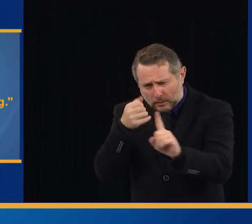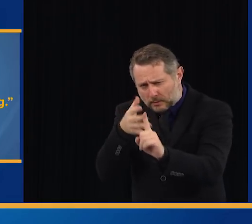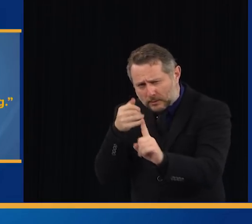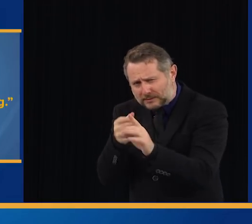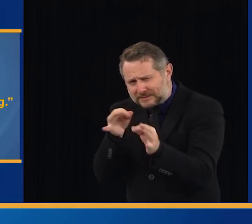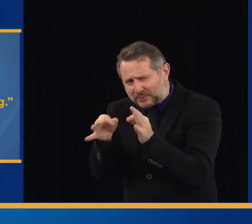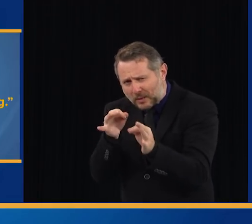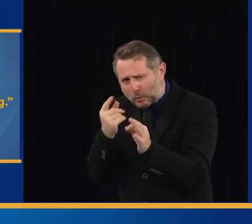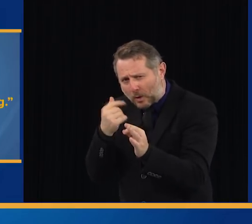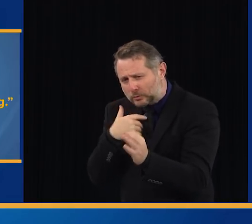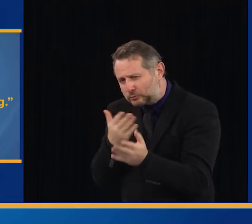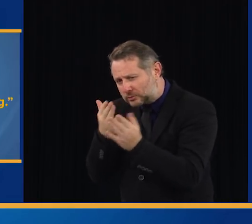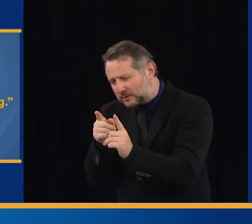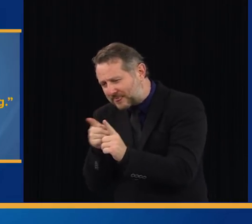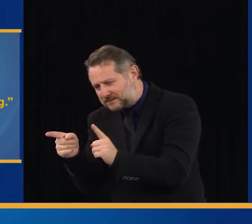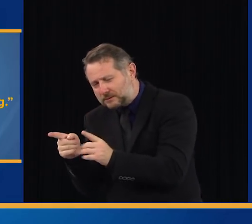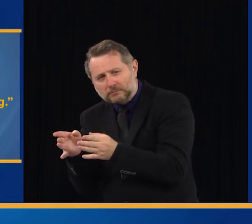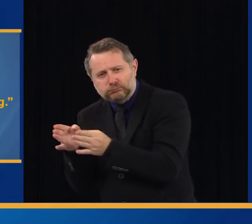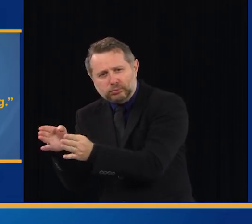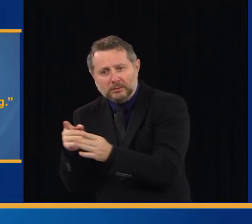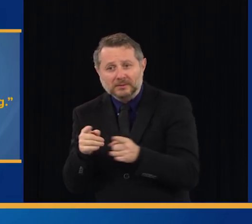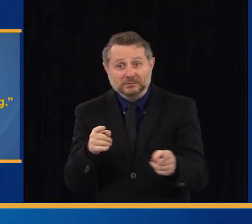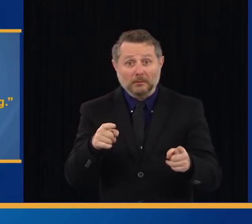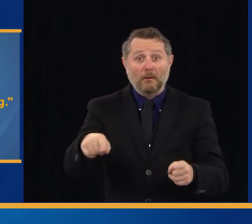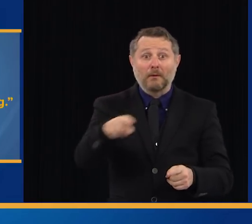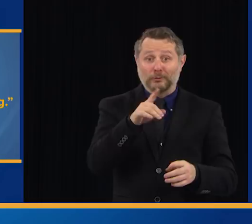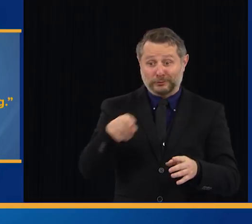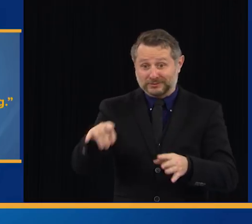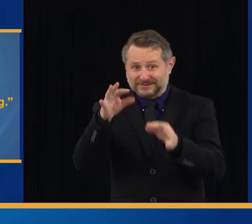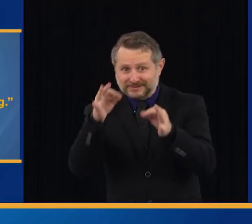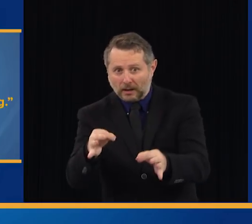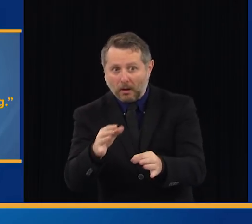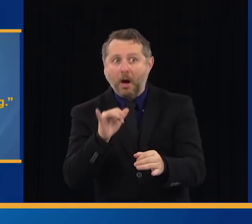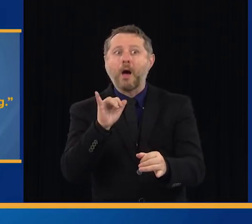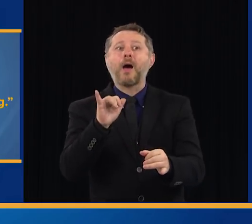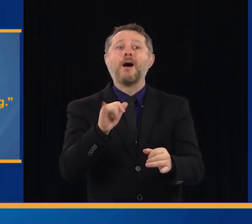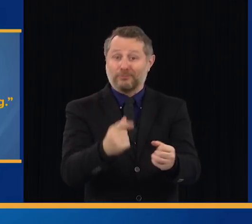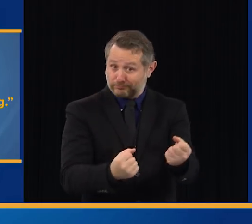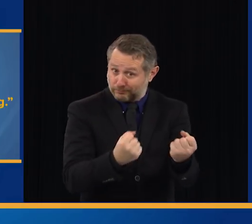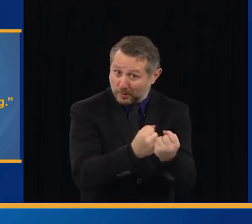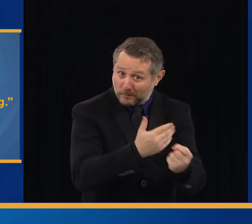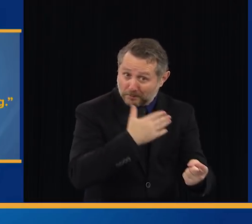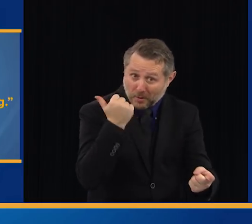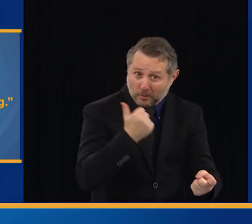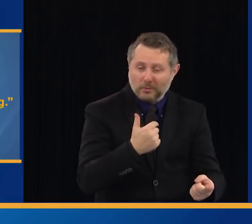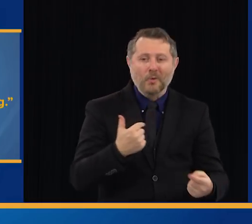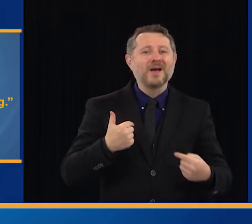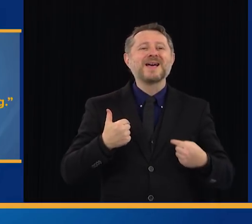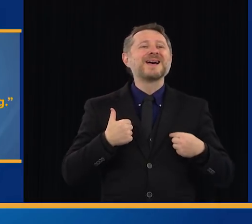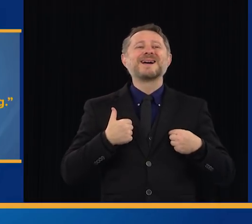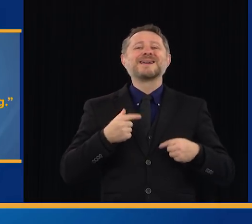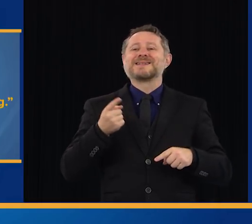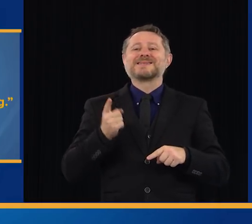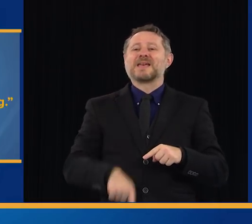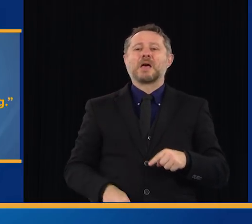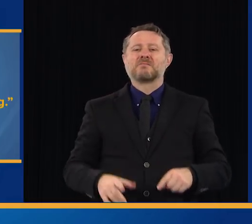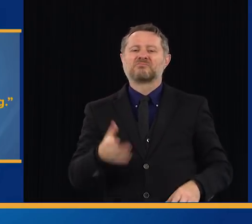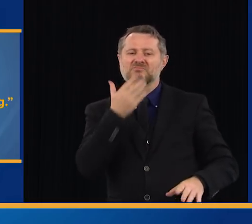suggesting these actions. They decide whether or not to follow them. I can't put a mask on 17 million